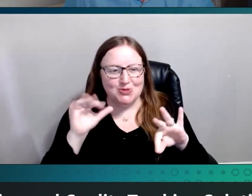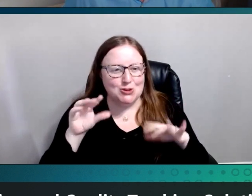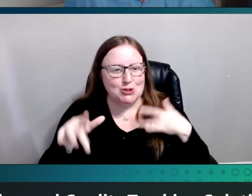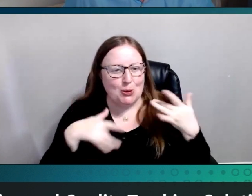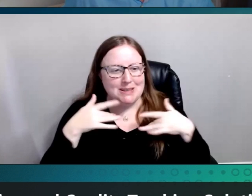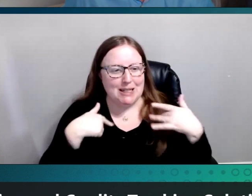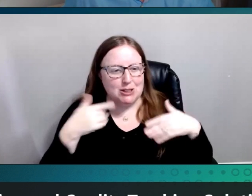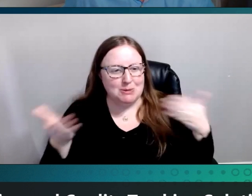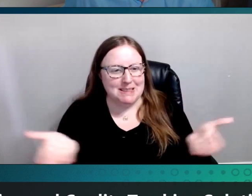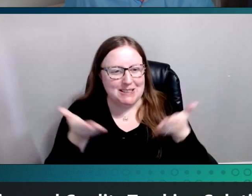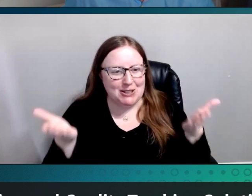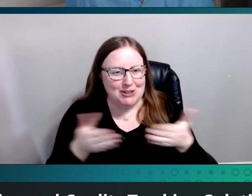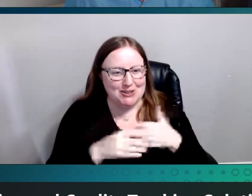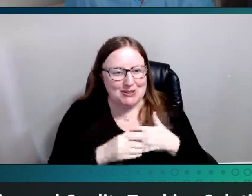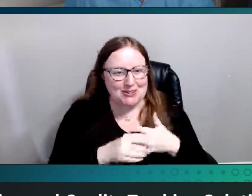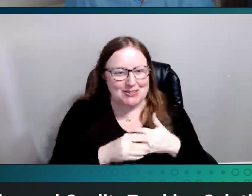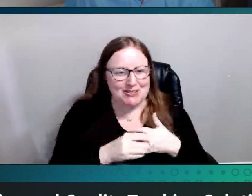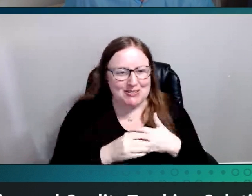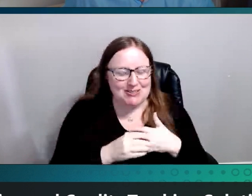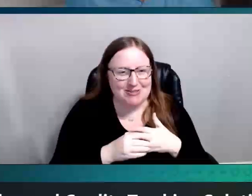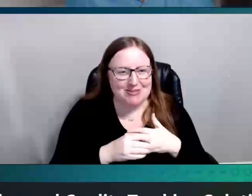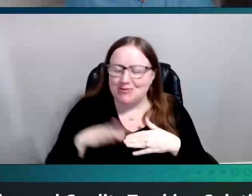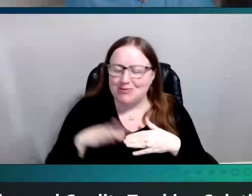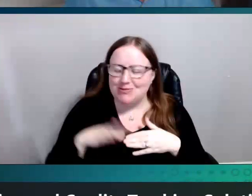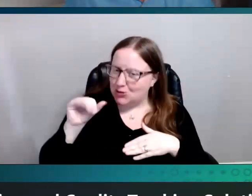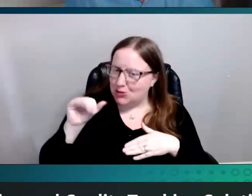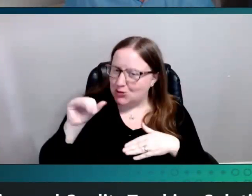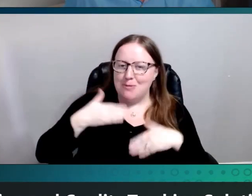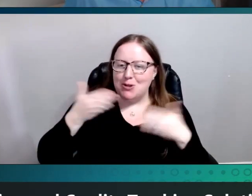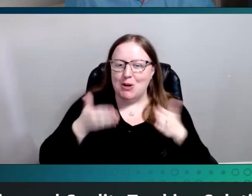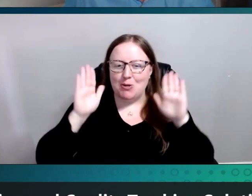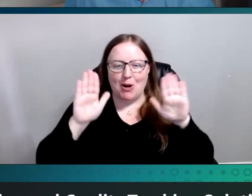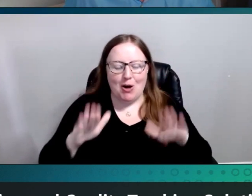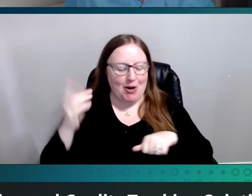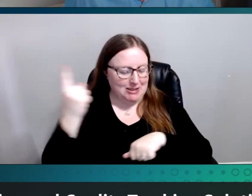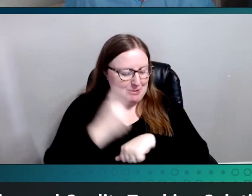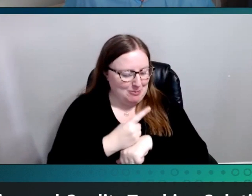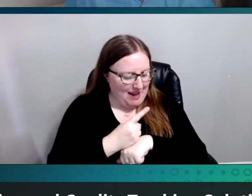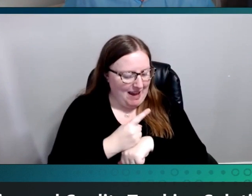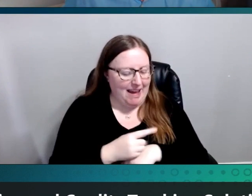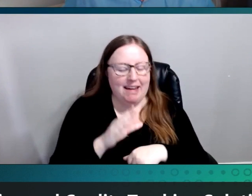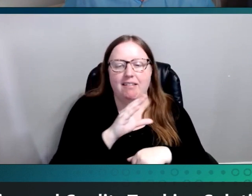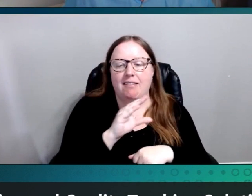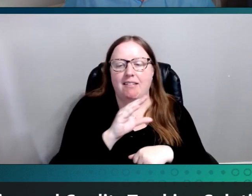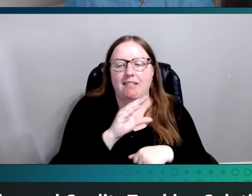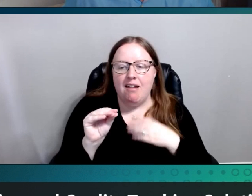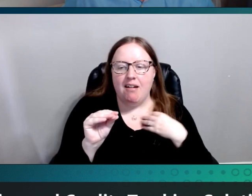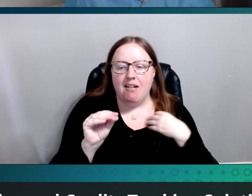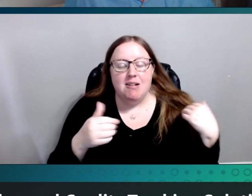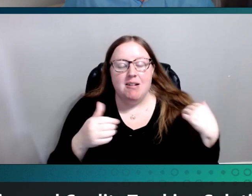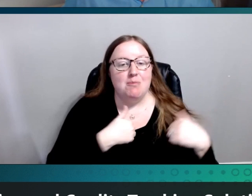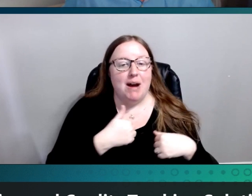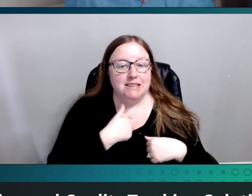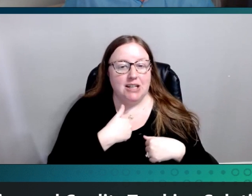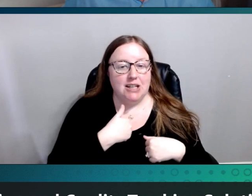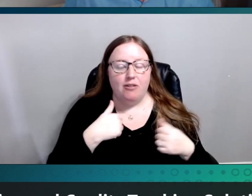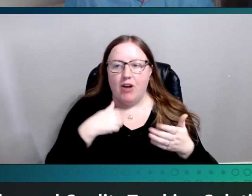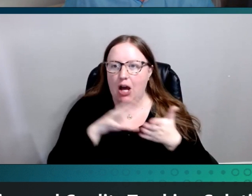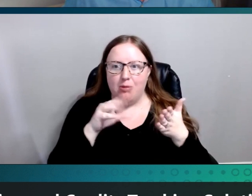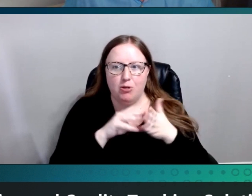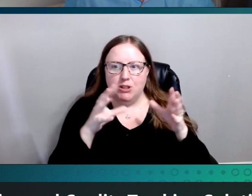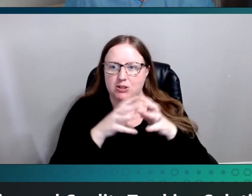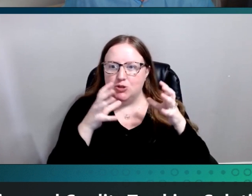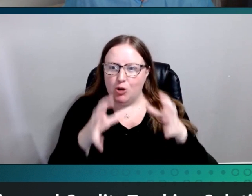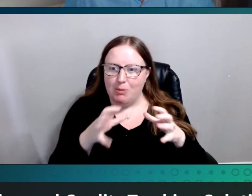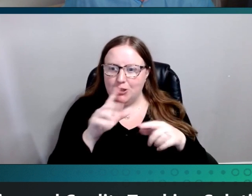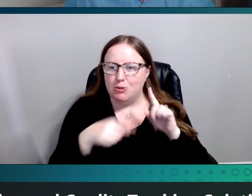be here. We're Wow. excited to have you, and this has been such an awesome day. And I, myself, I'm learning so much about